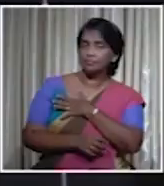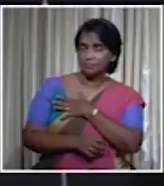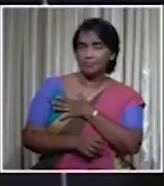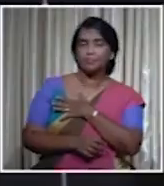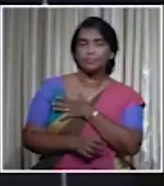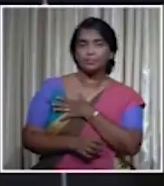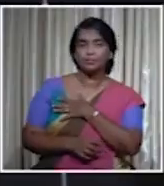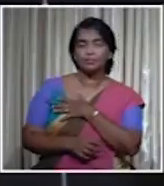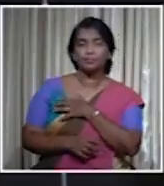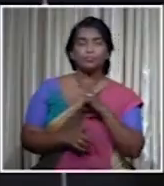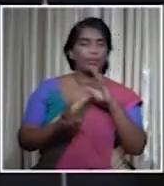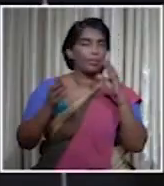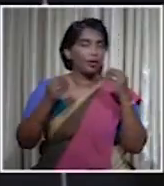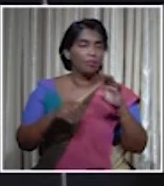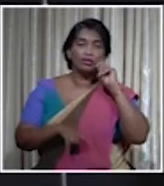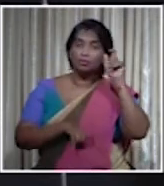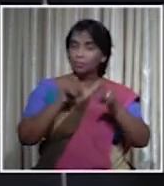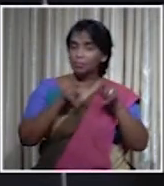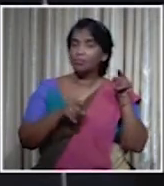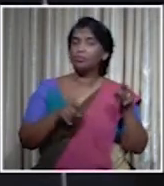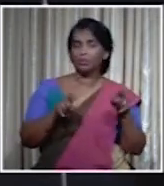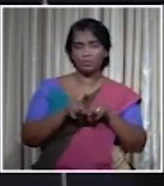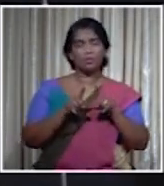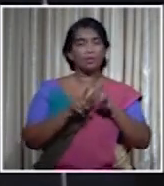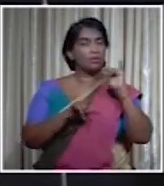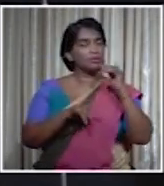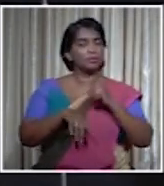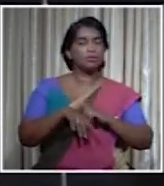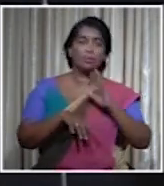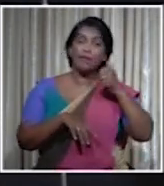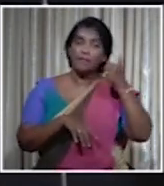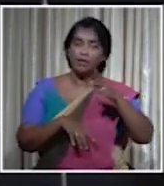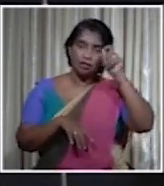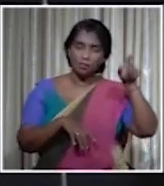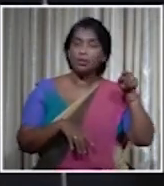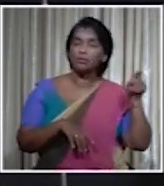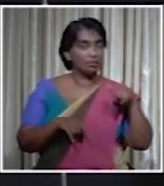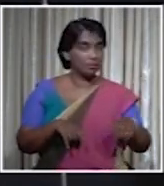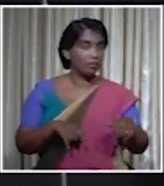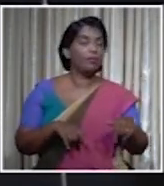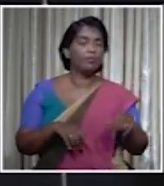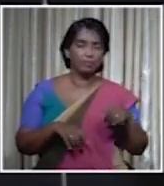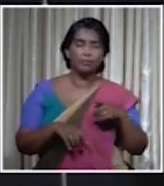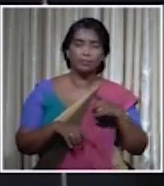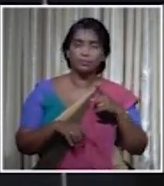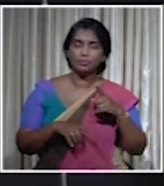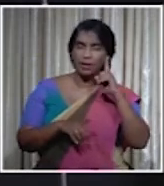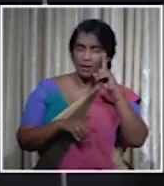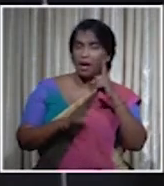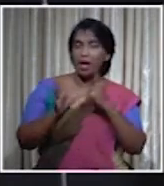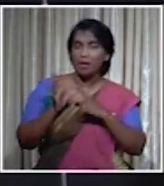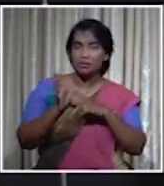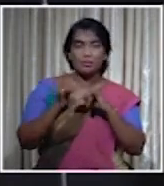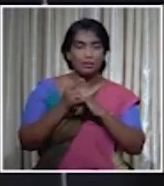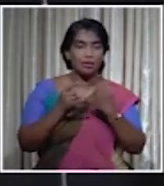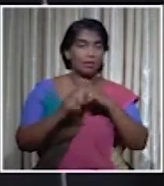against minorities and important individuals. Now, I would like to refer to this particular case of Mr. Azad Saleh.